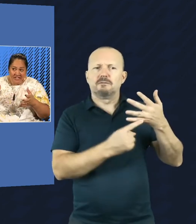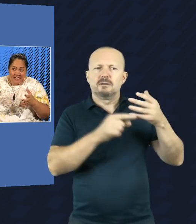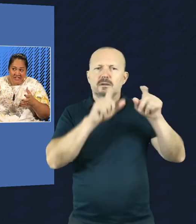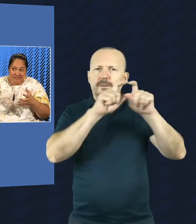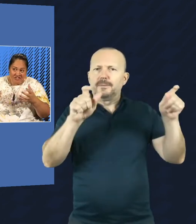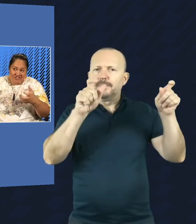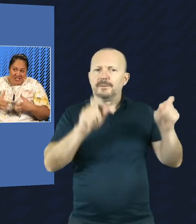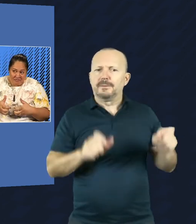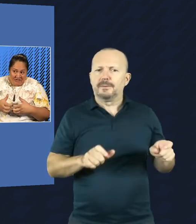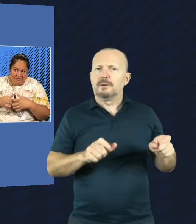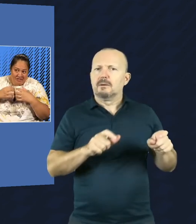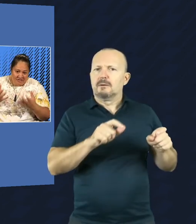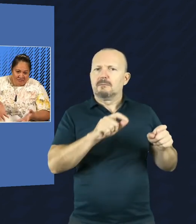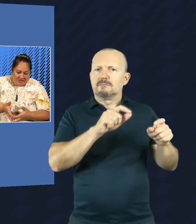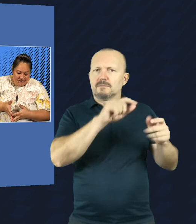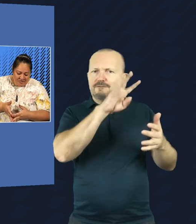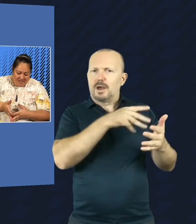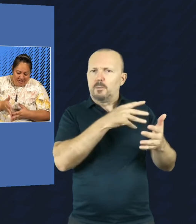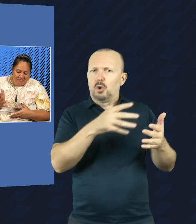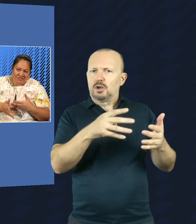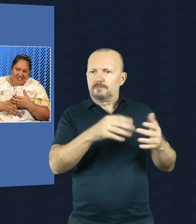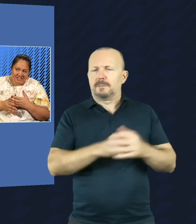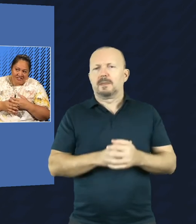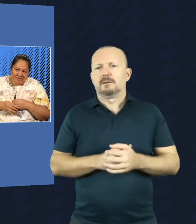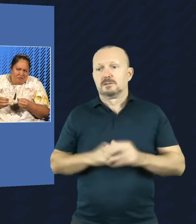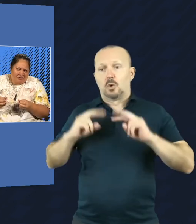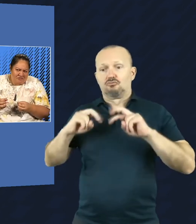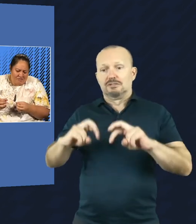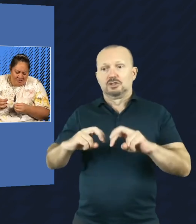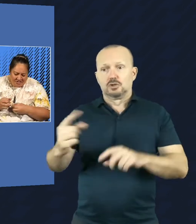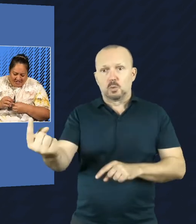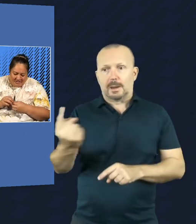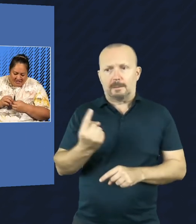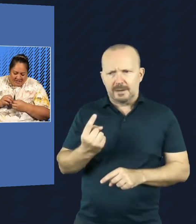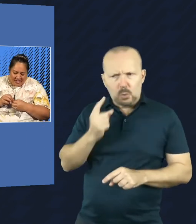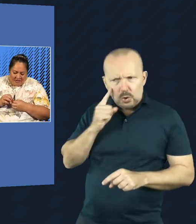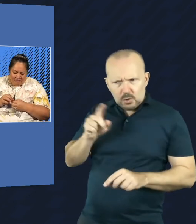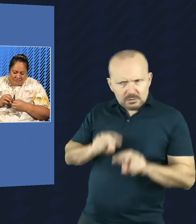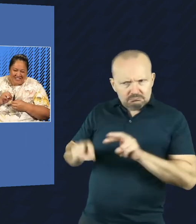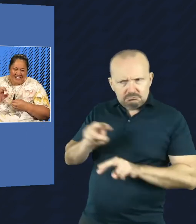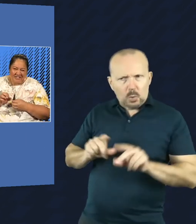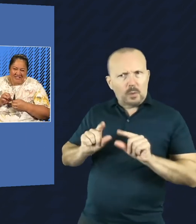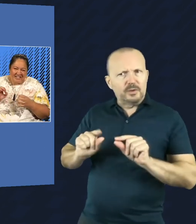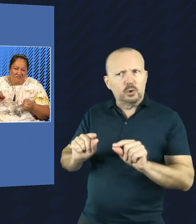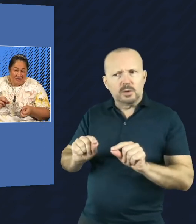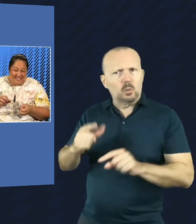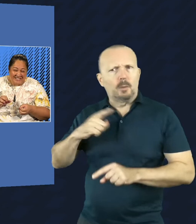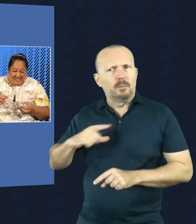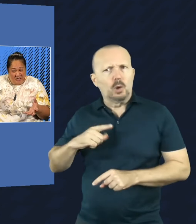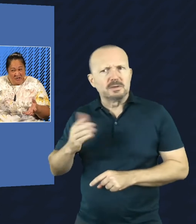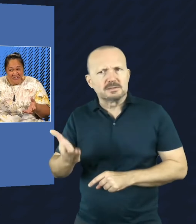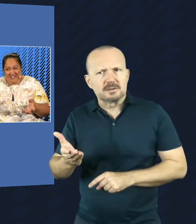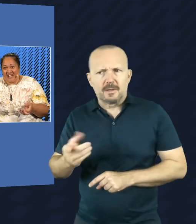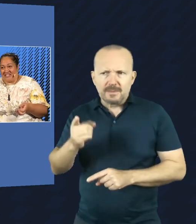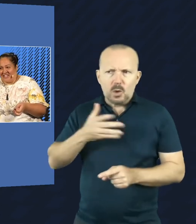look at the researchers come in, we look at what they're doing, their project, the purpose of their project, the data that they want